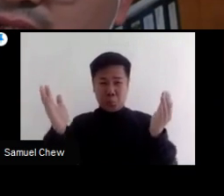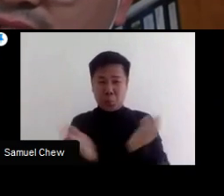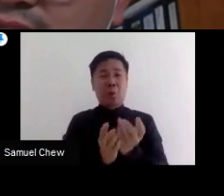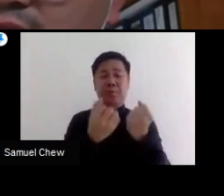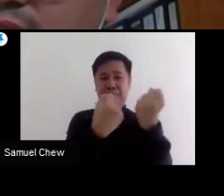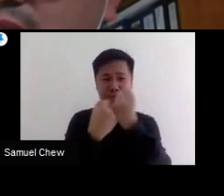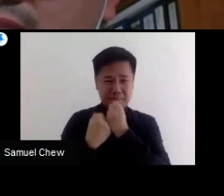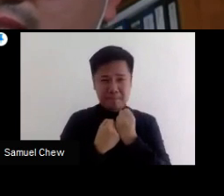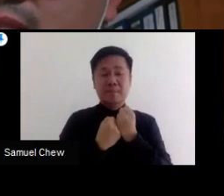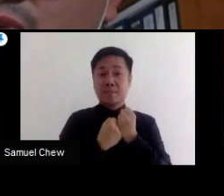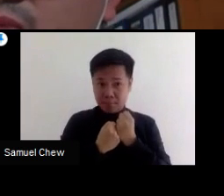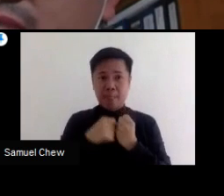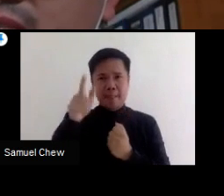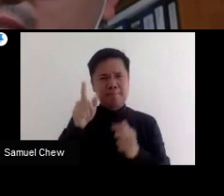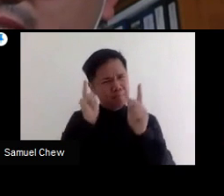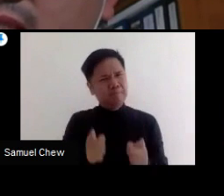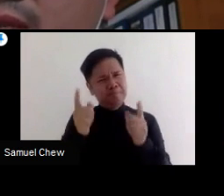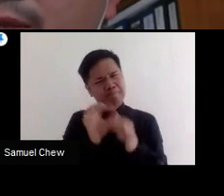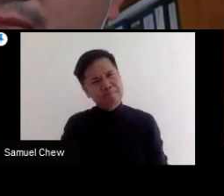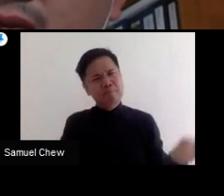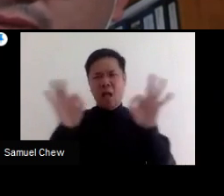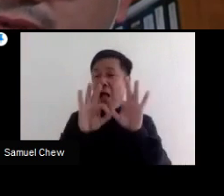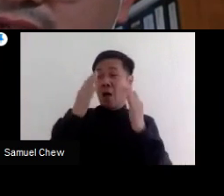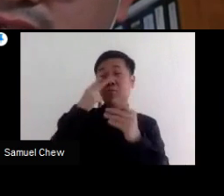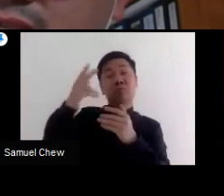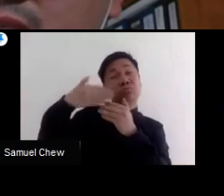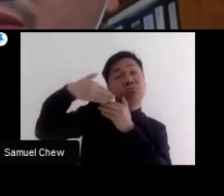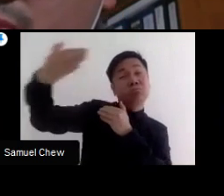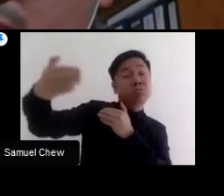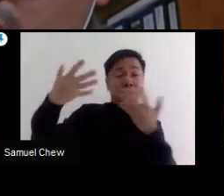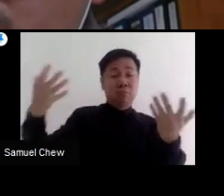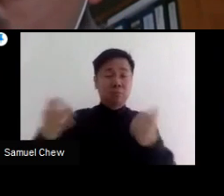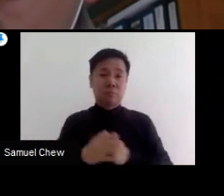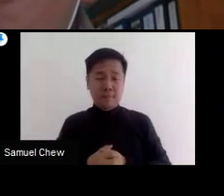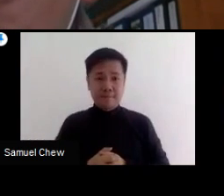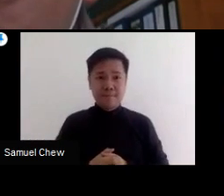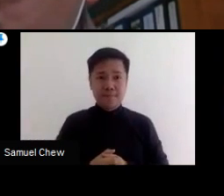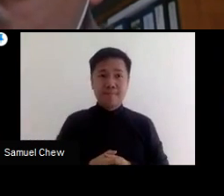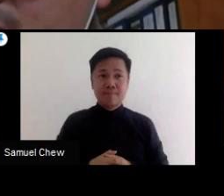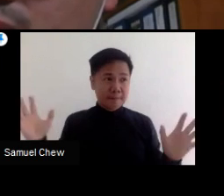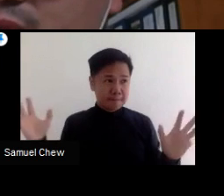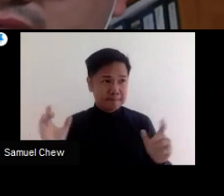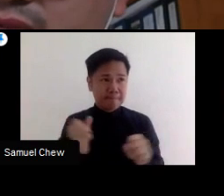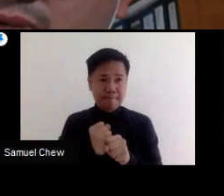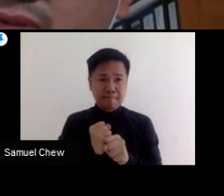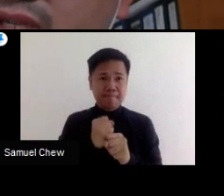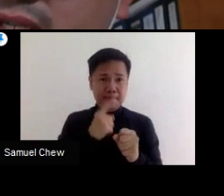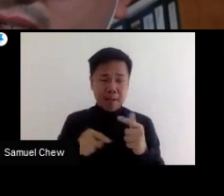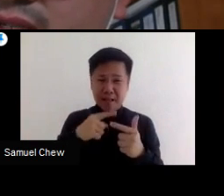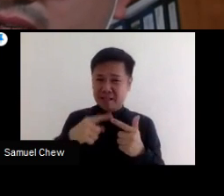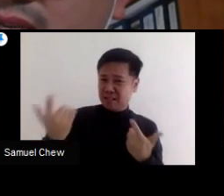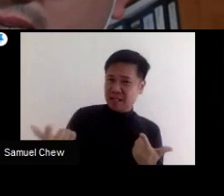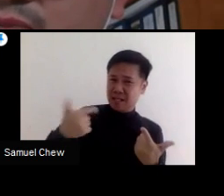be vital in addressing these evolving challenges. Finally, with a robust system of monitoring progress on